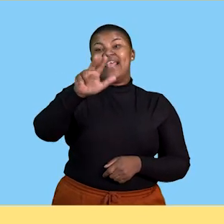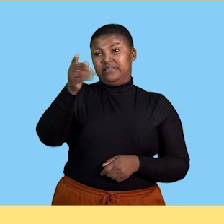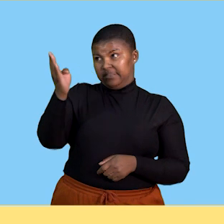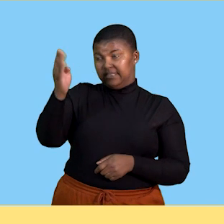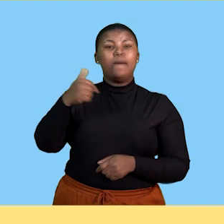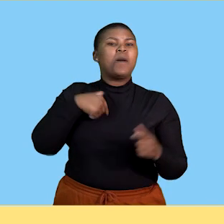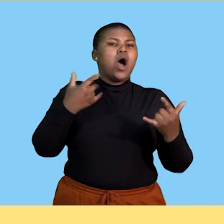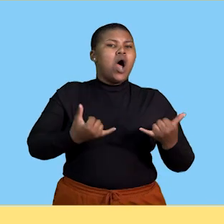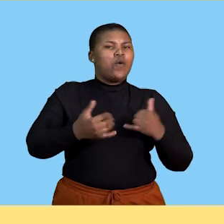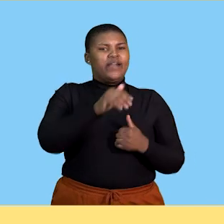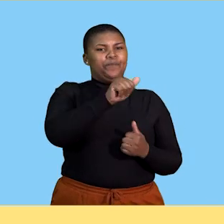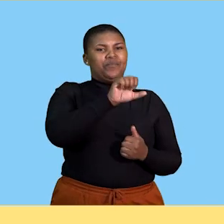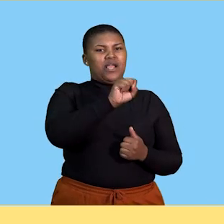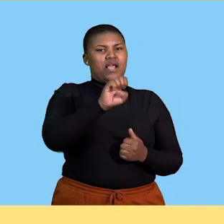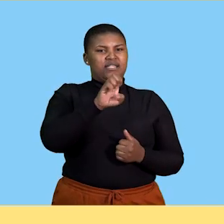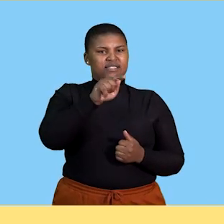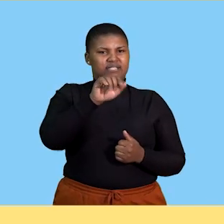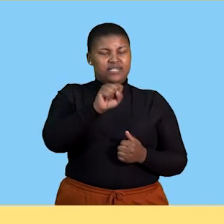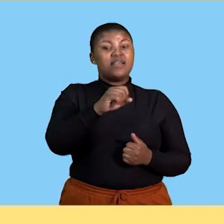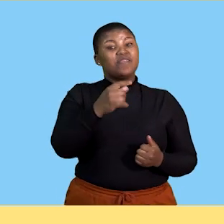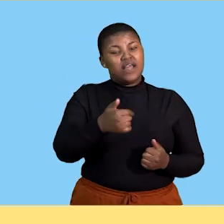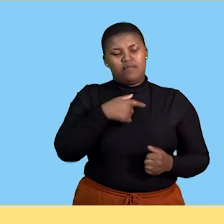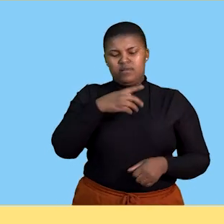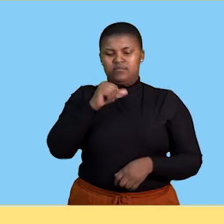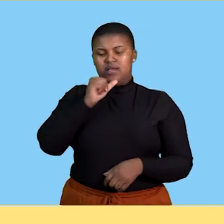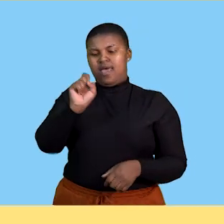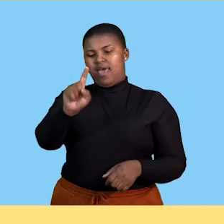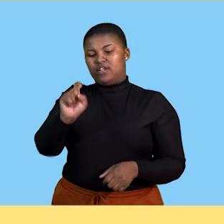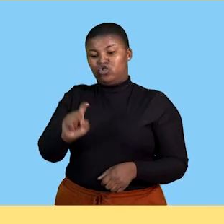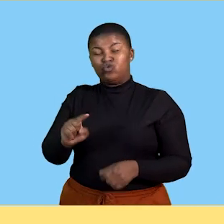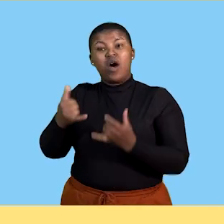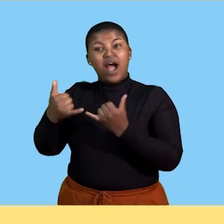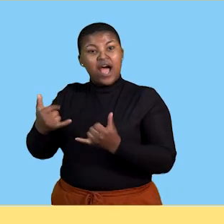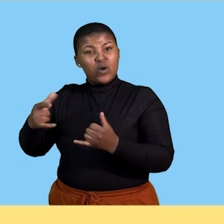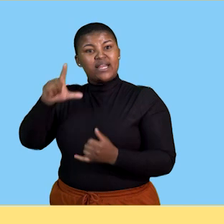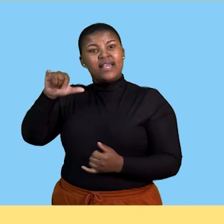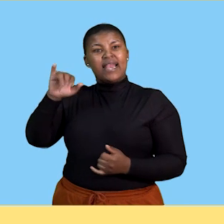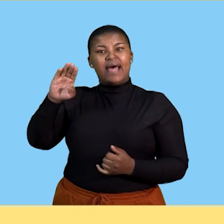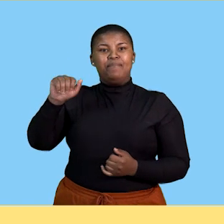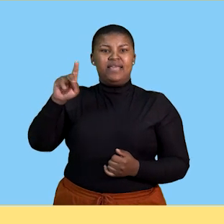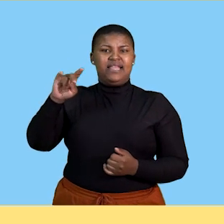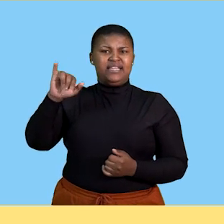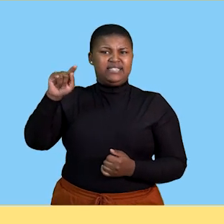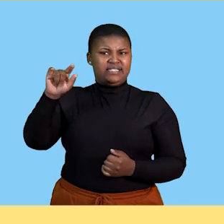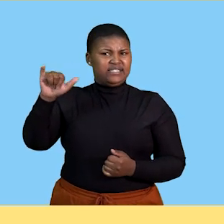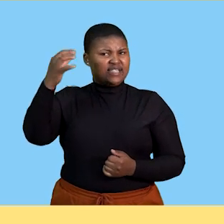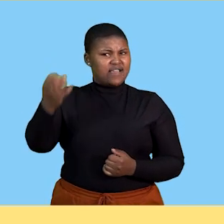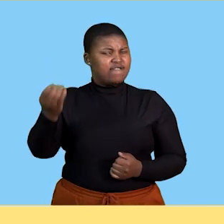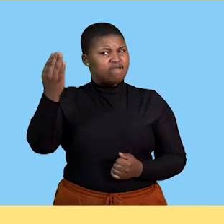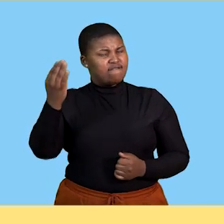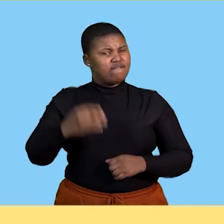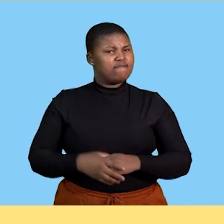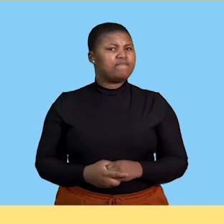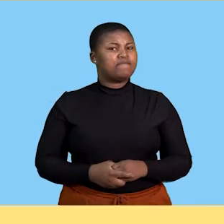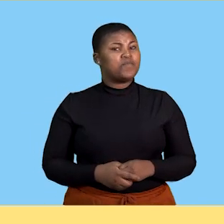73,648. That is my current assets. Then I say S2, my current liabilities. My current